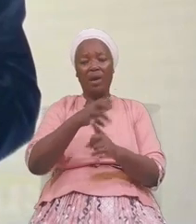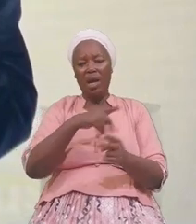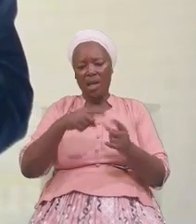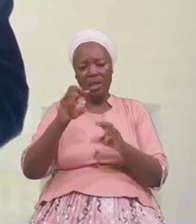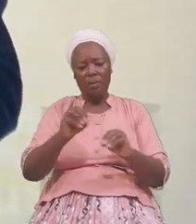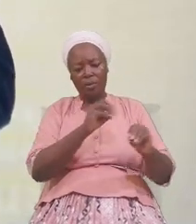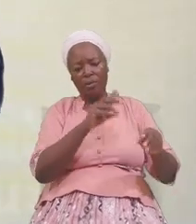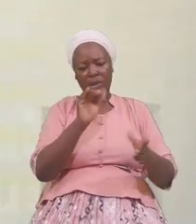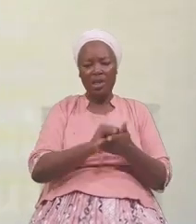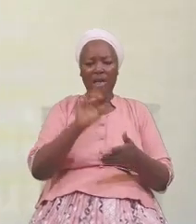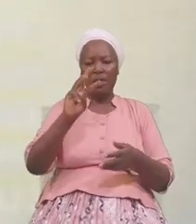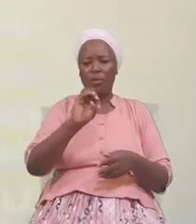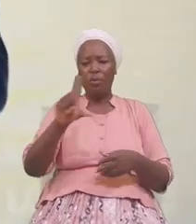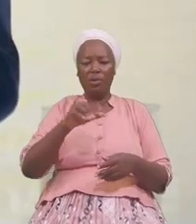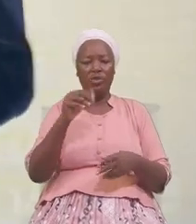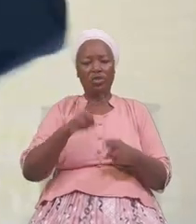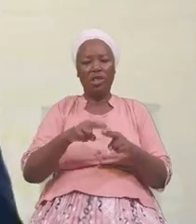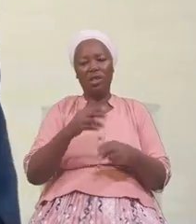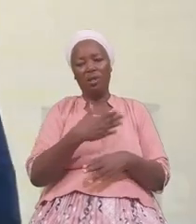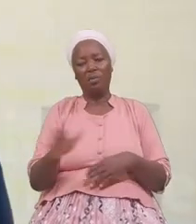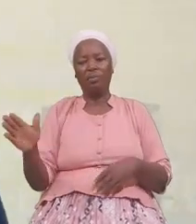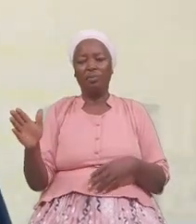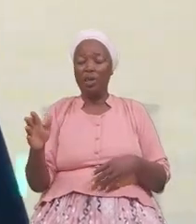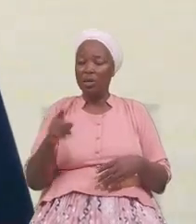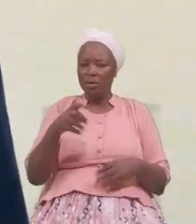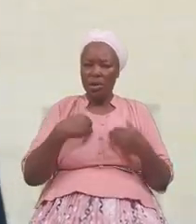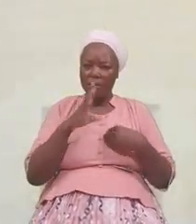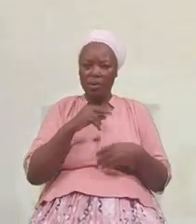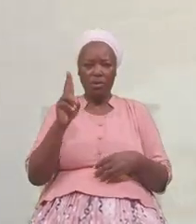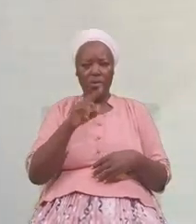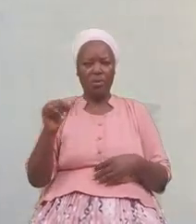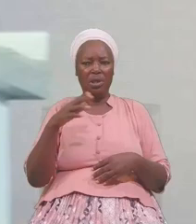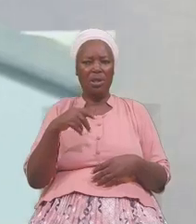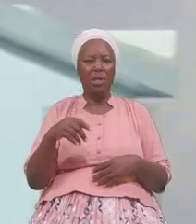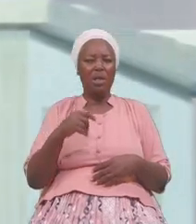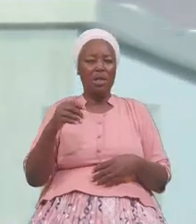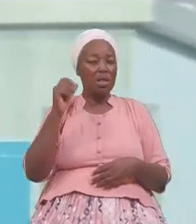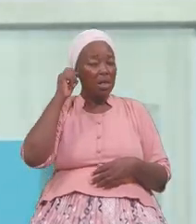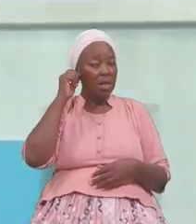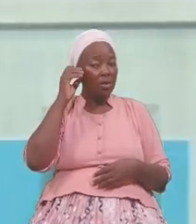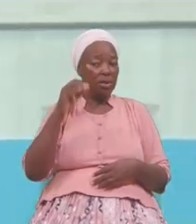that wheelchair aside. You have been using hearing aid.